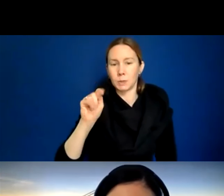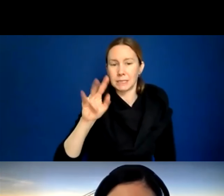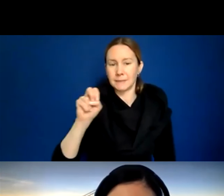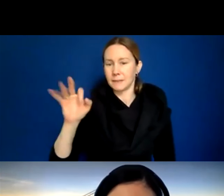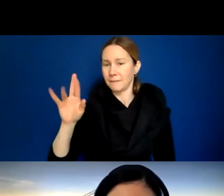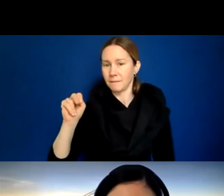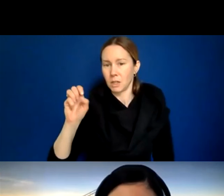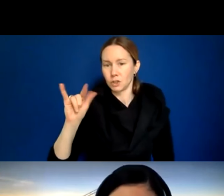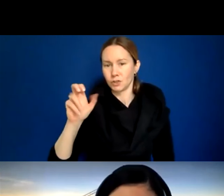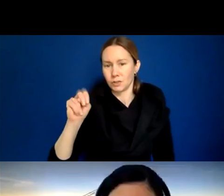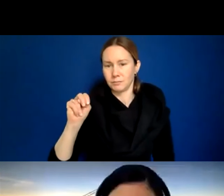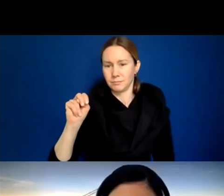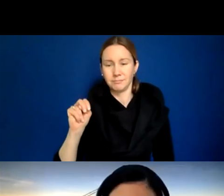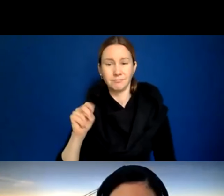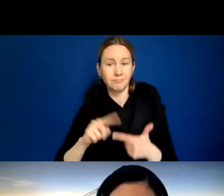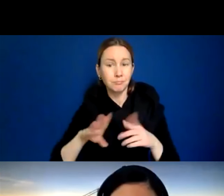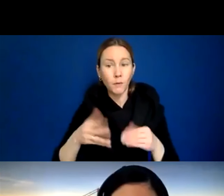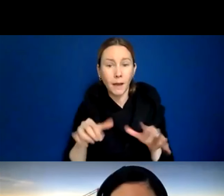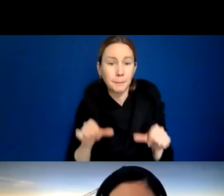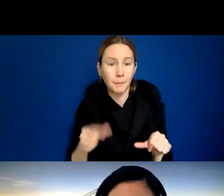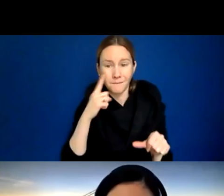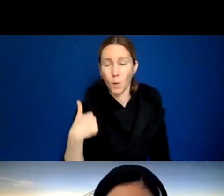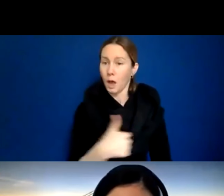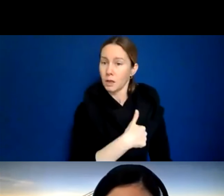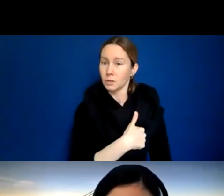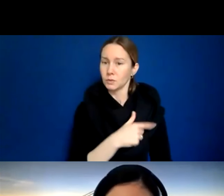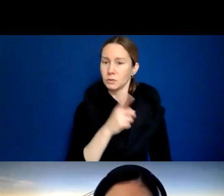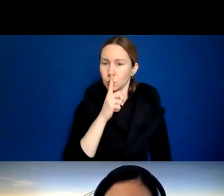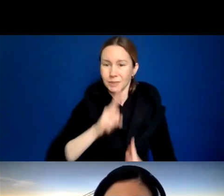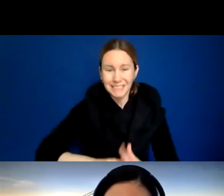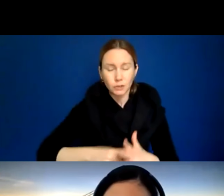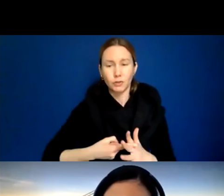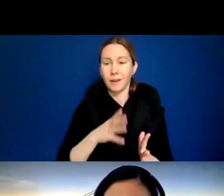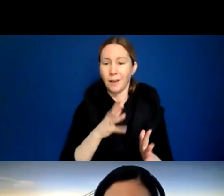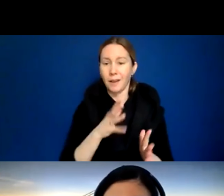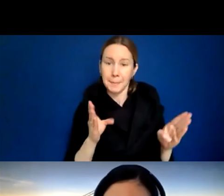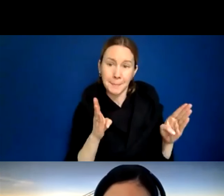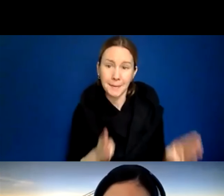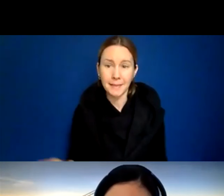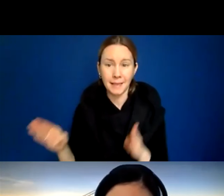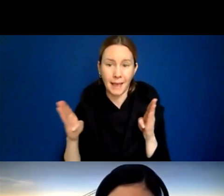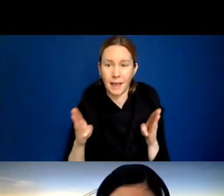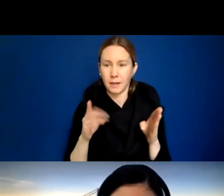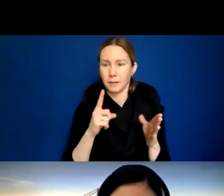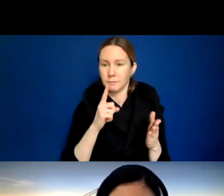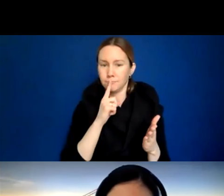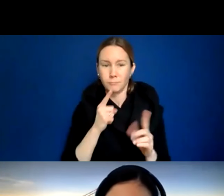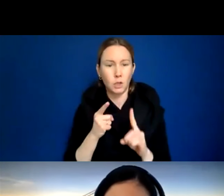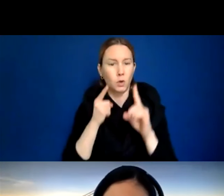is provide the ability for us to initiate and plan goal-directed